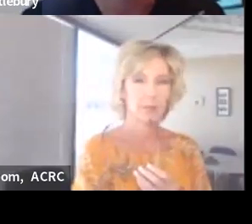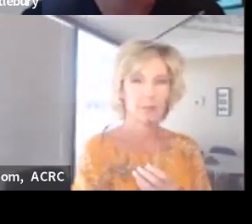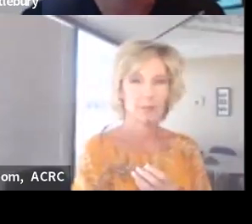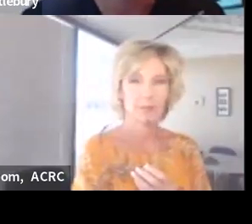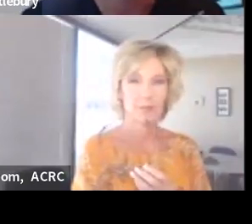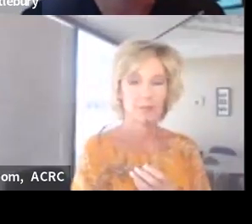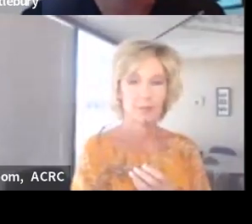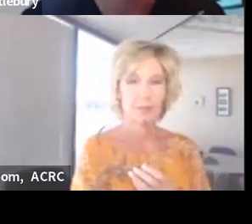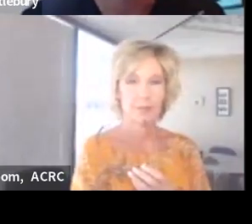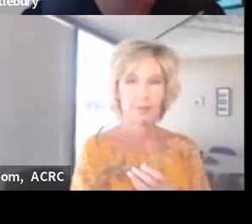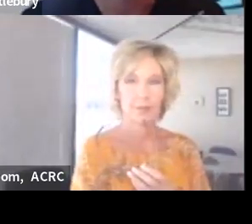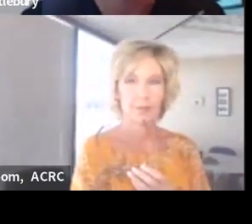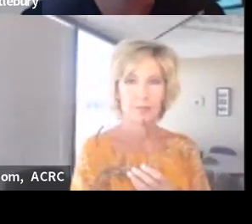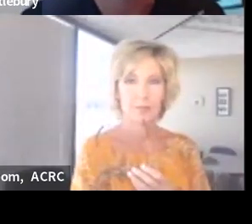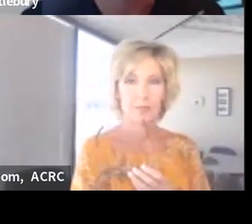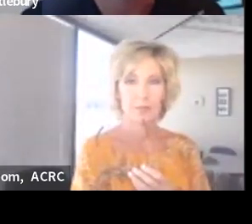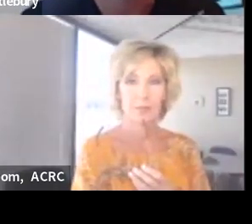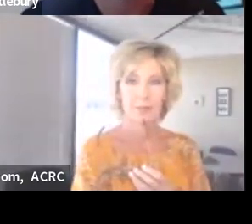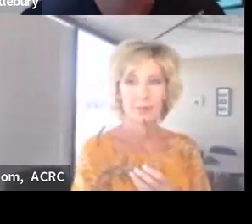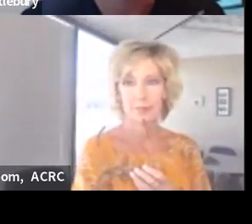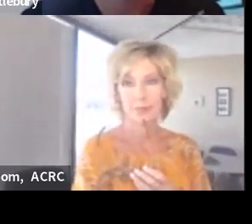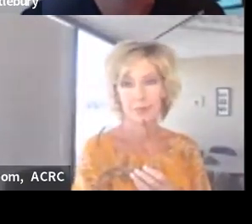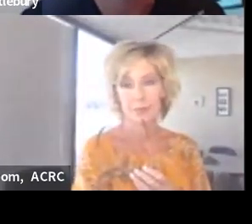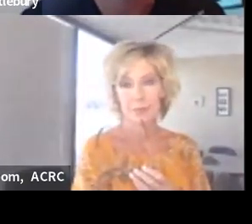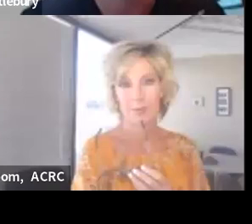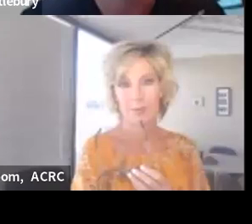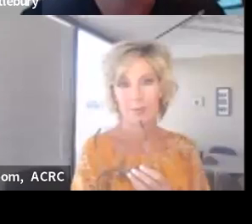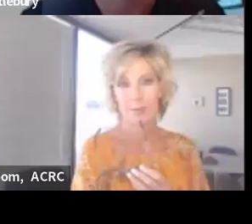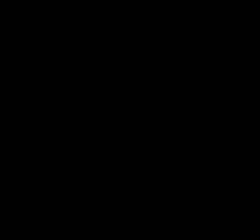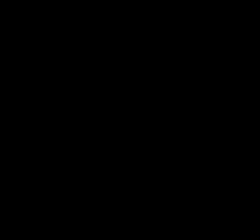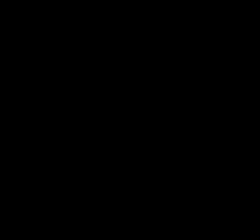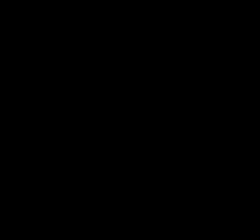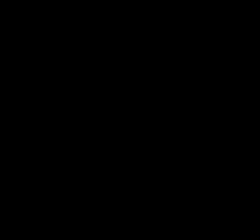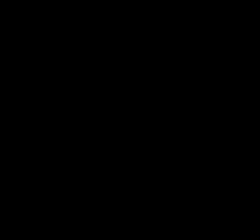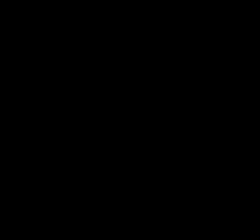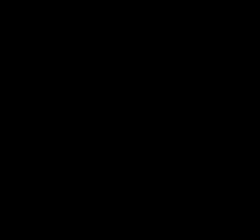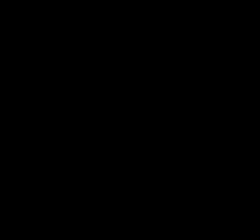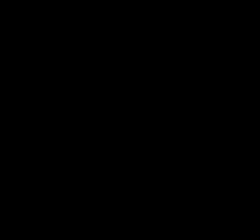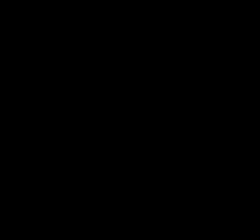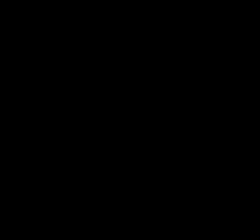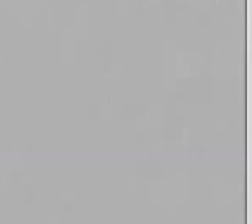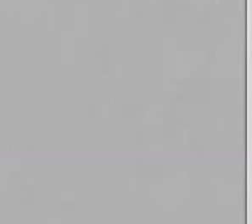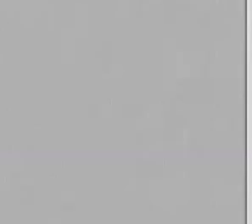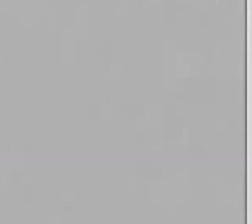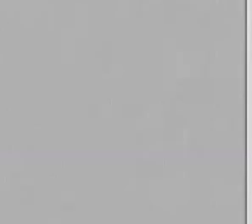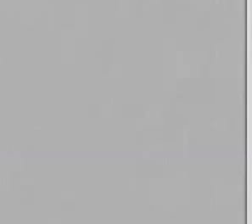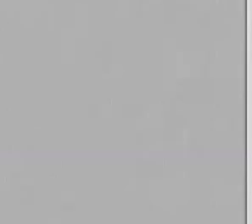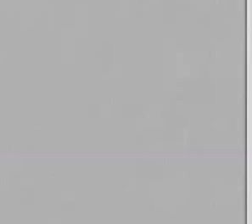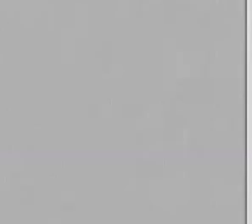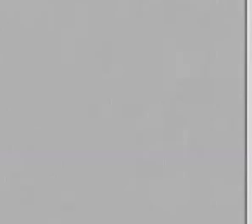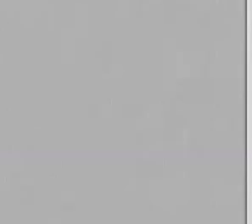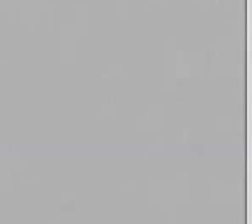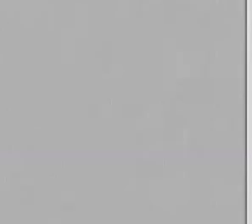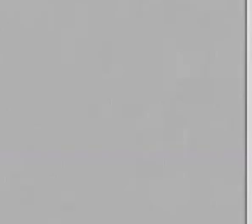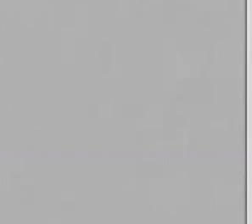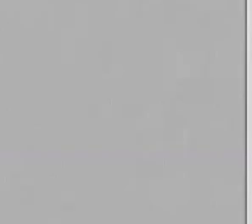Miss Michelle. She's got some updates for us for the QIDP. All right. Thank you, Jordan. Can you see